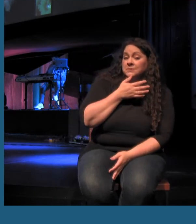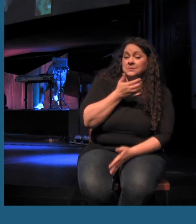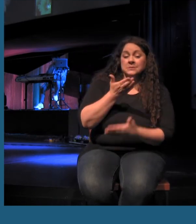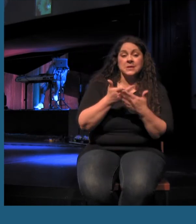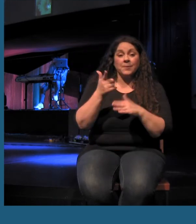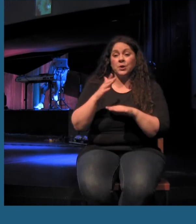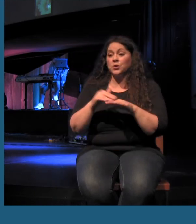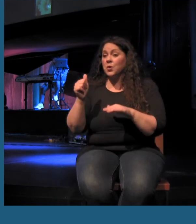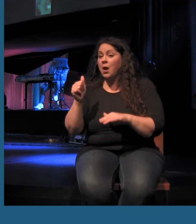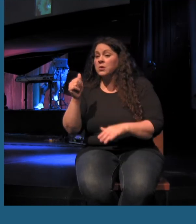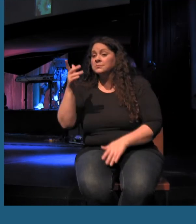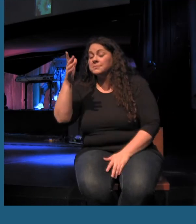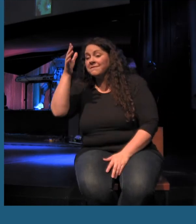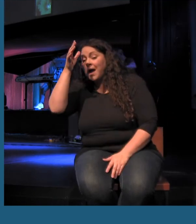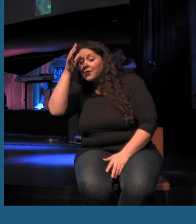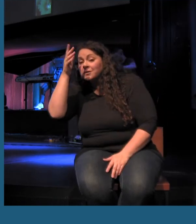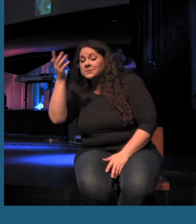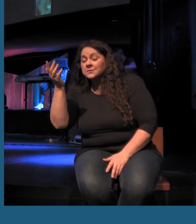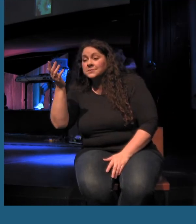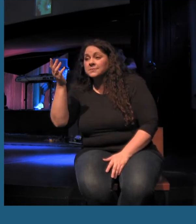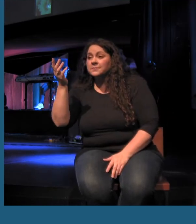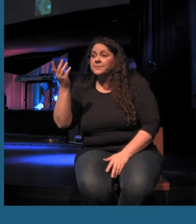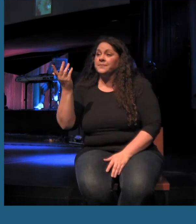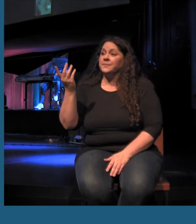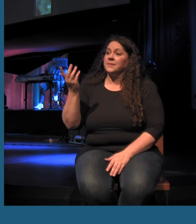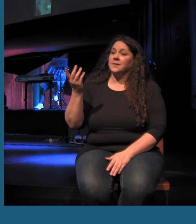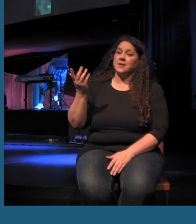Some of you are called to be dads.